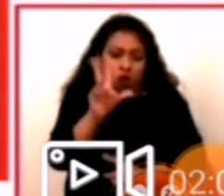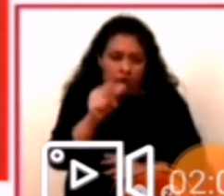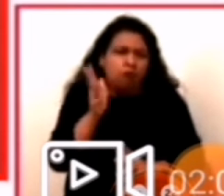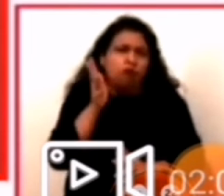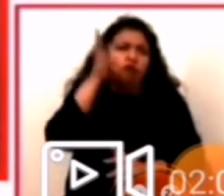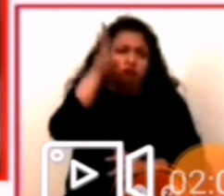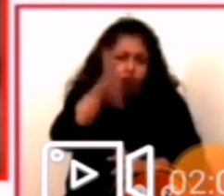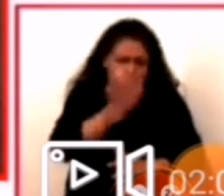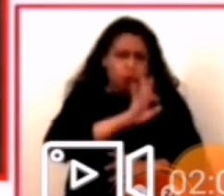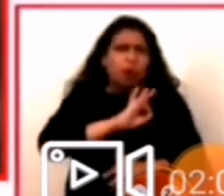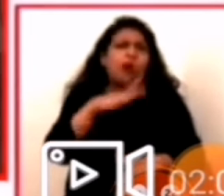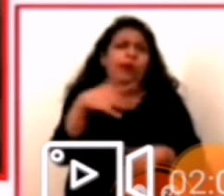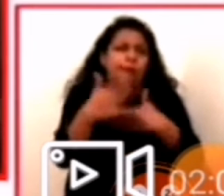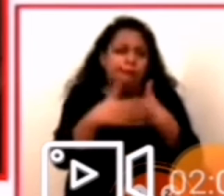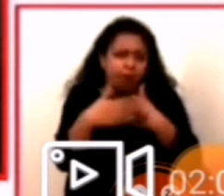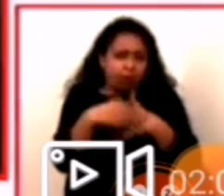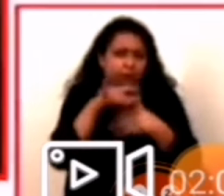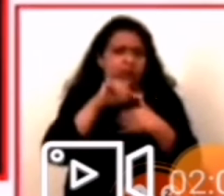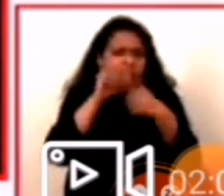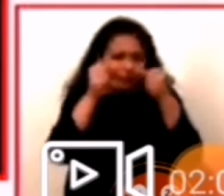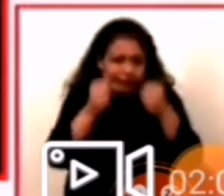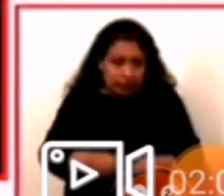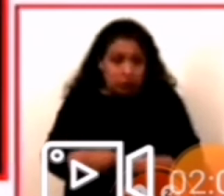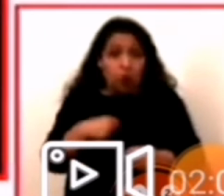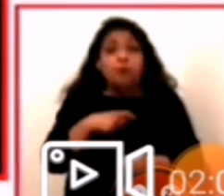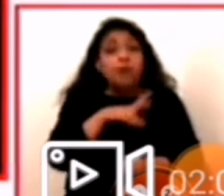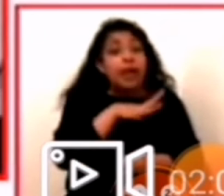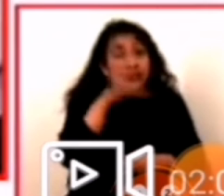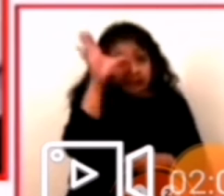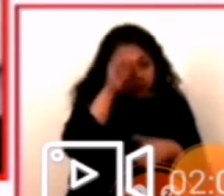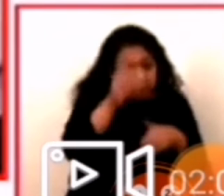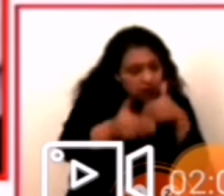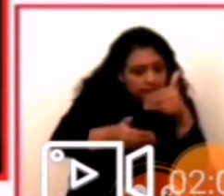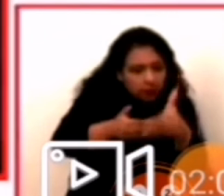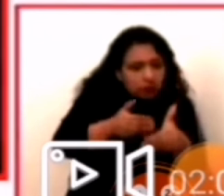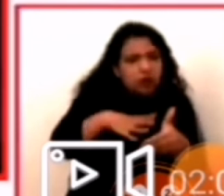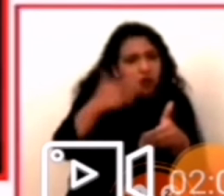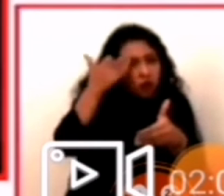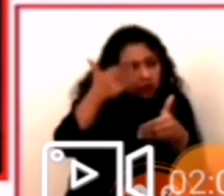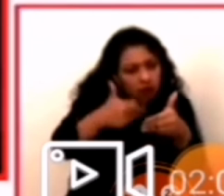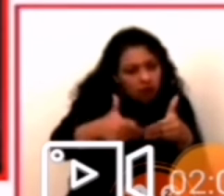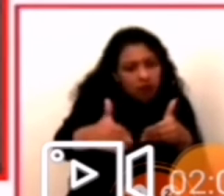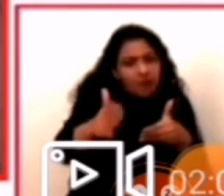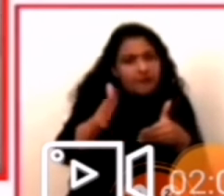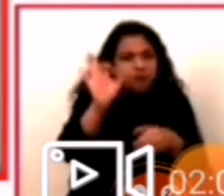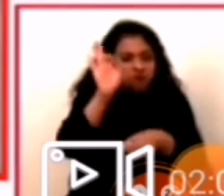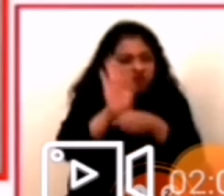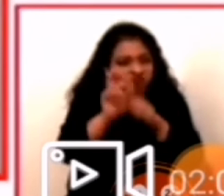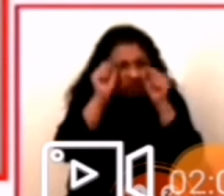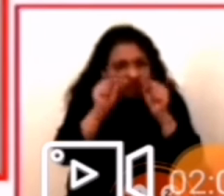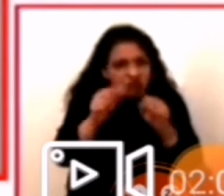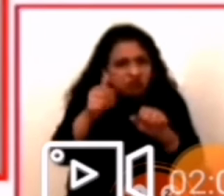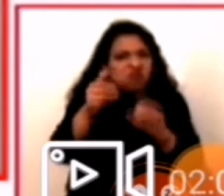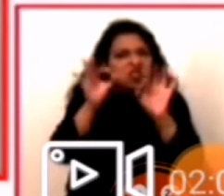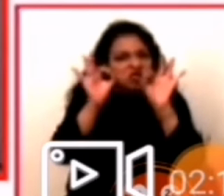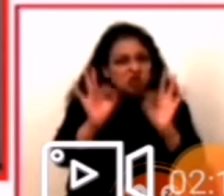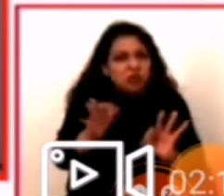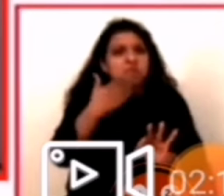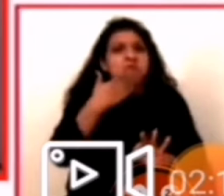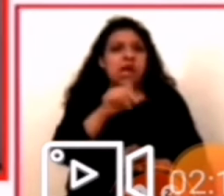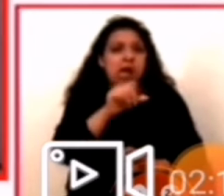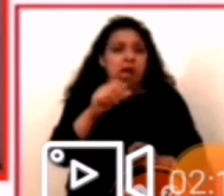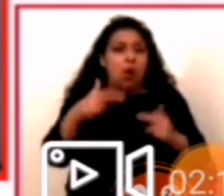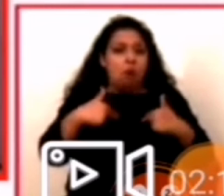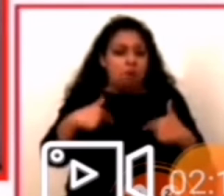within our lifetime. Como todo proceso científico, lleva un tiempo para garantizar que no afectará al ser humano, de tal manera